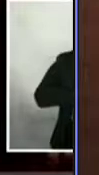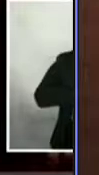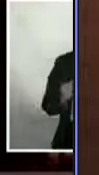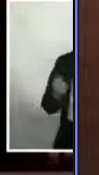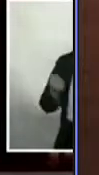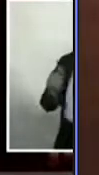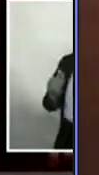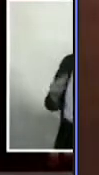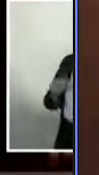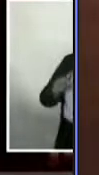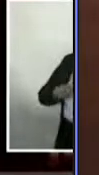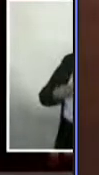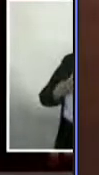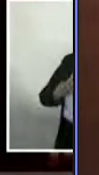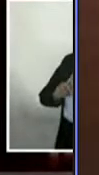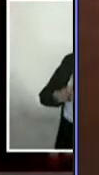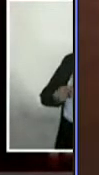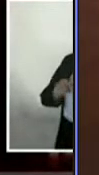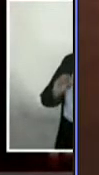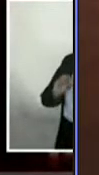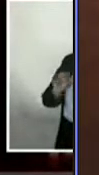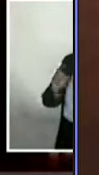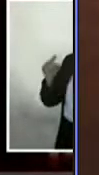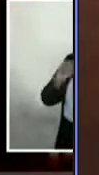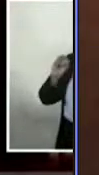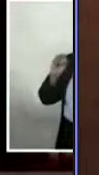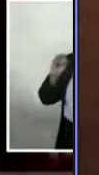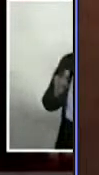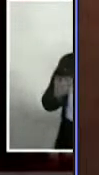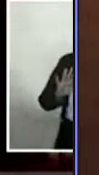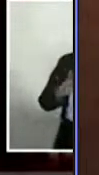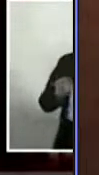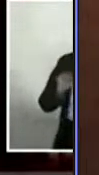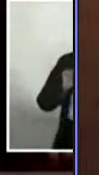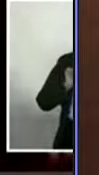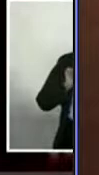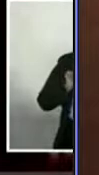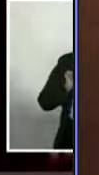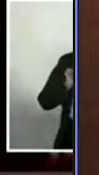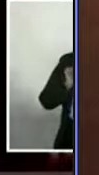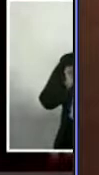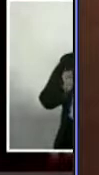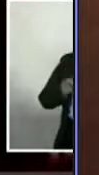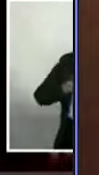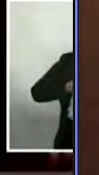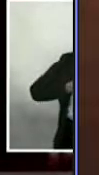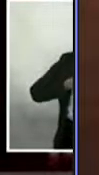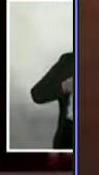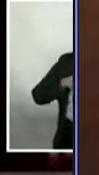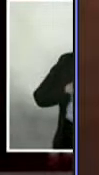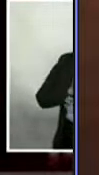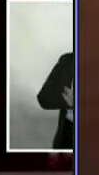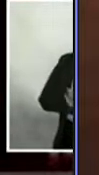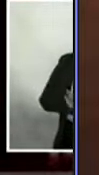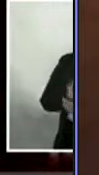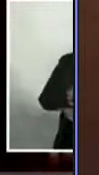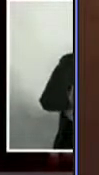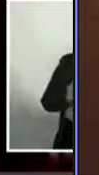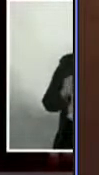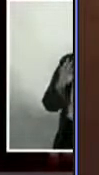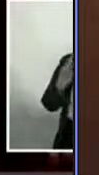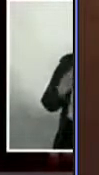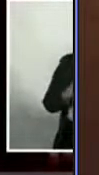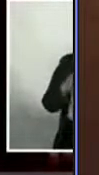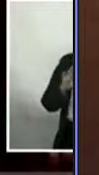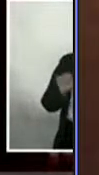So we appreciate this improvement and continue to strive to maintain this particular standard. In